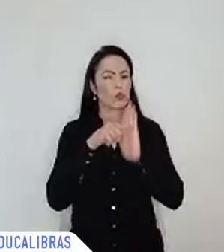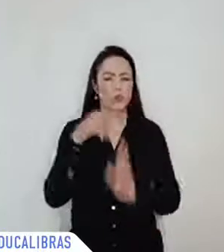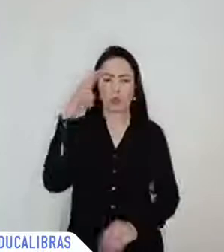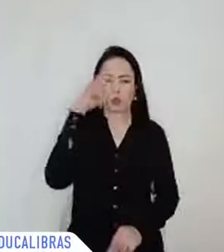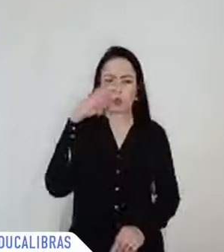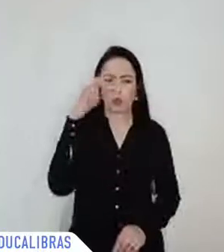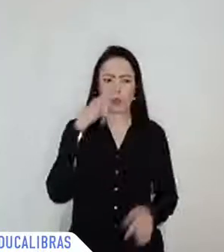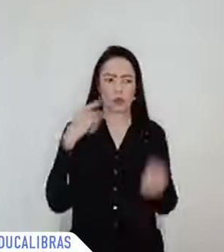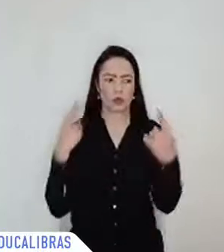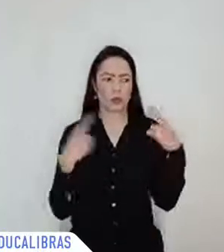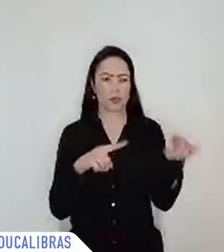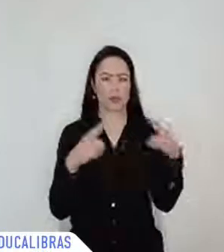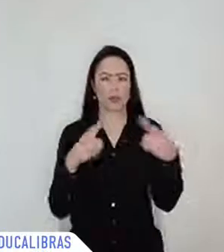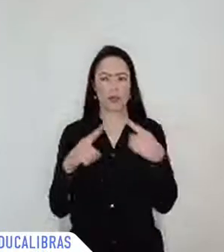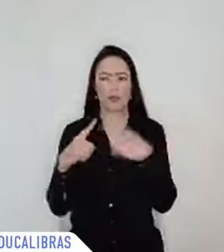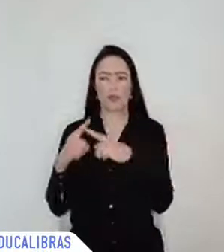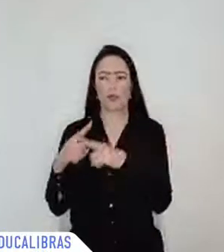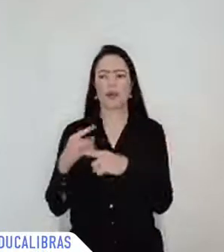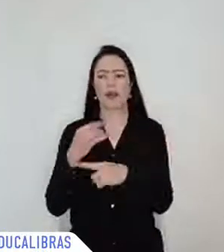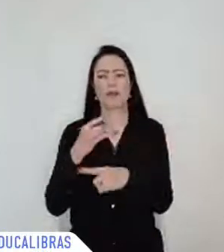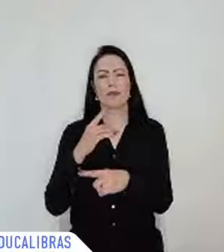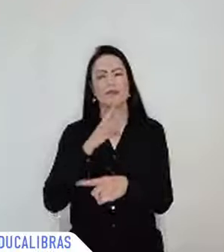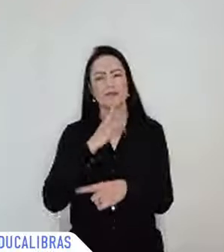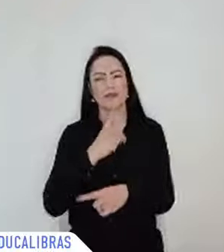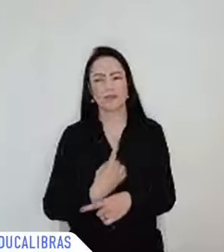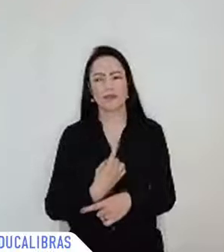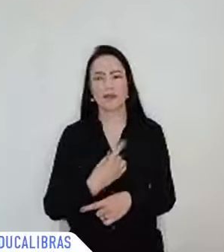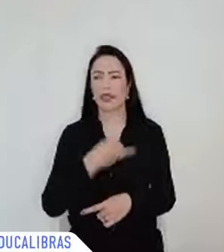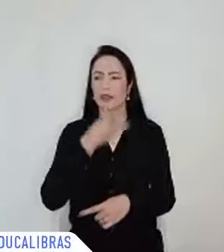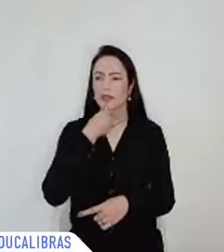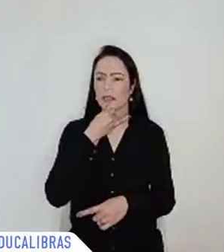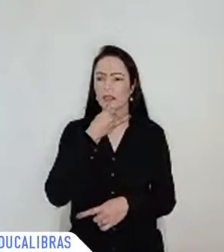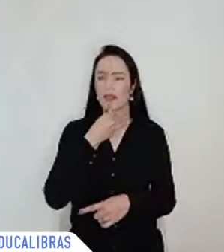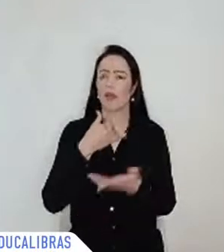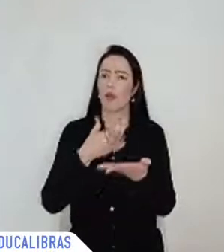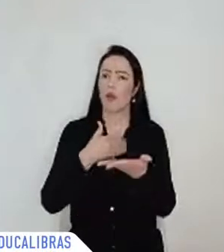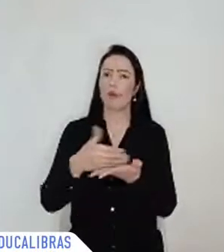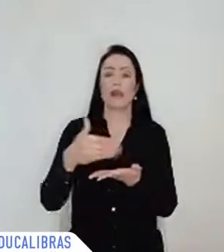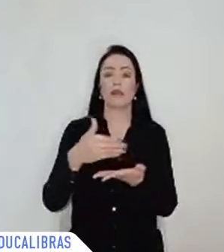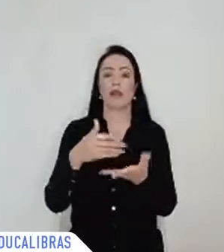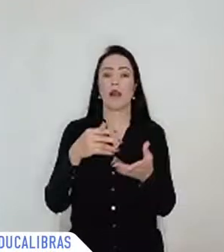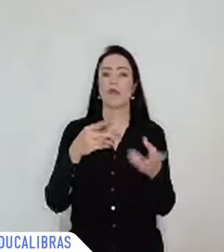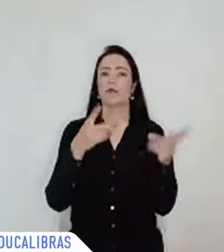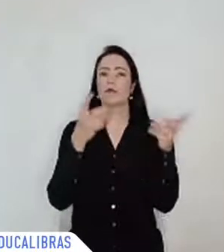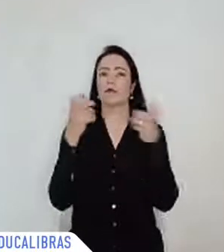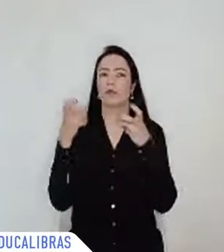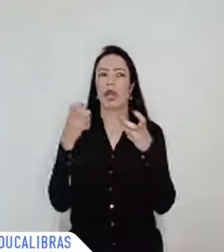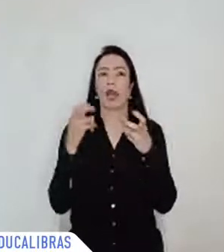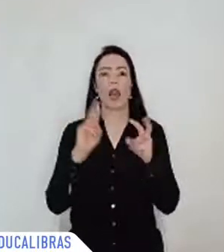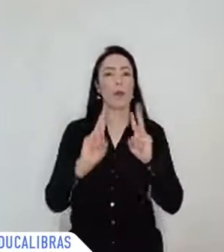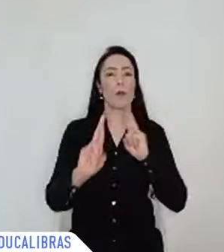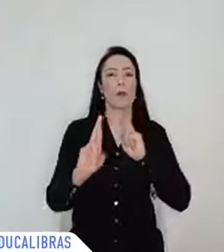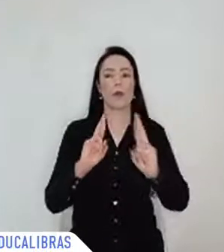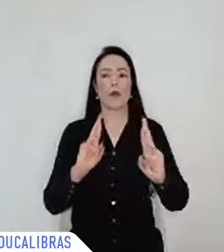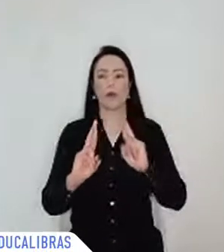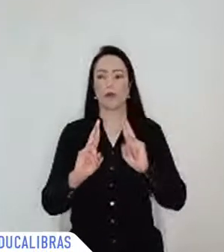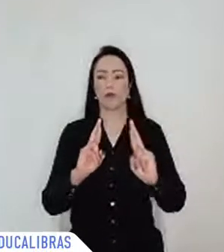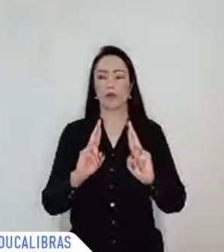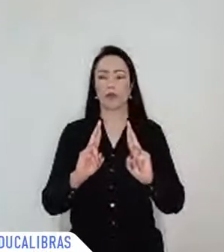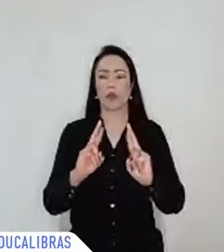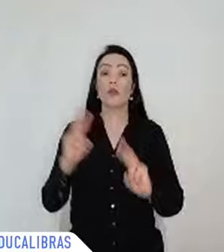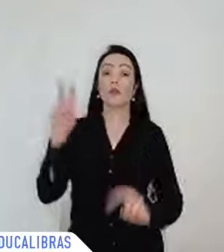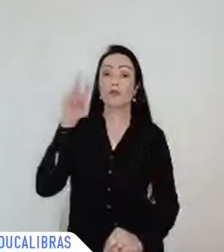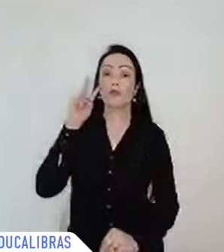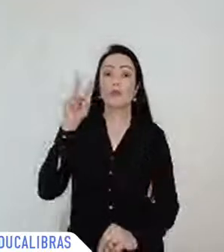and we are monitoring attacks, and it's just something so depressive. Let's just start looking at the answers as